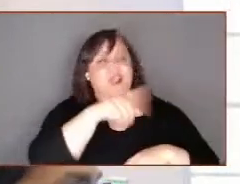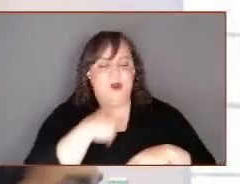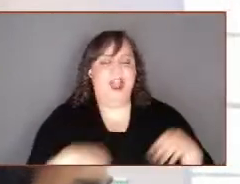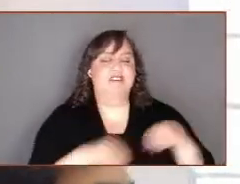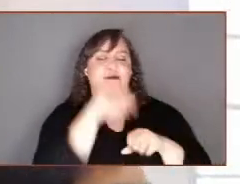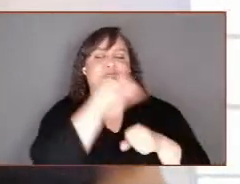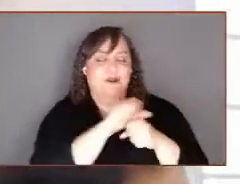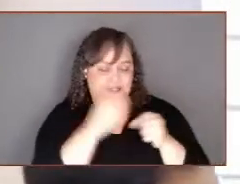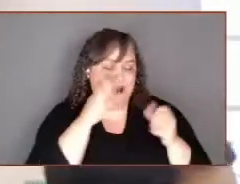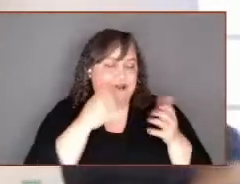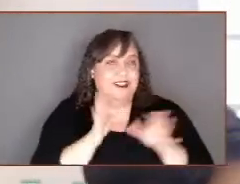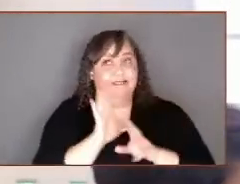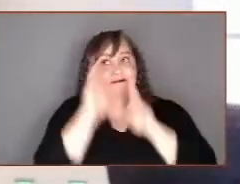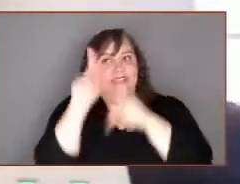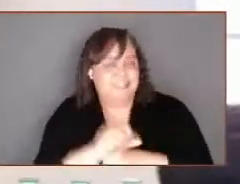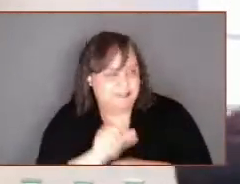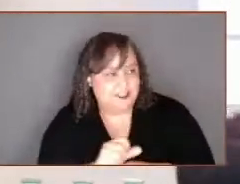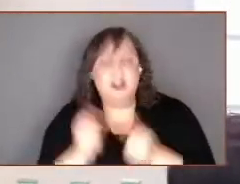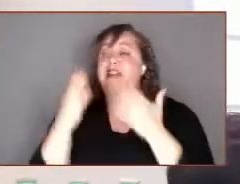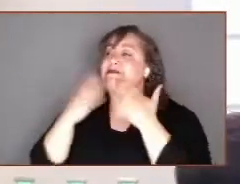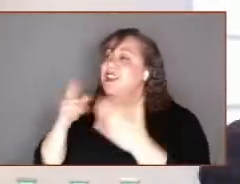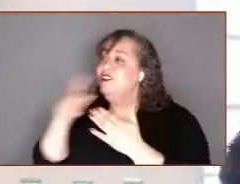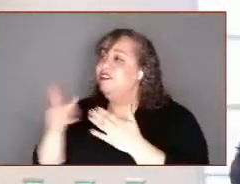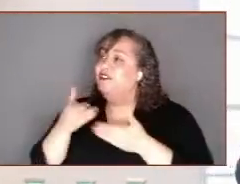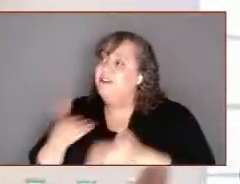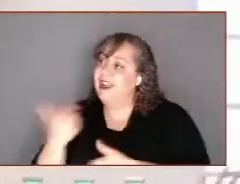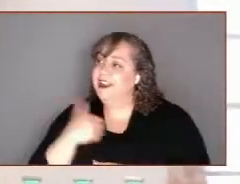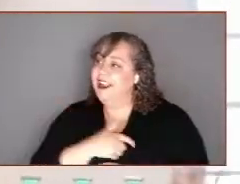appreciate your time. Thank you so much for having us. Yeah, thank you so much.